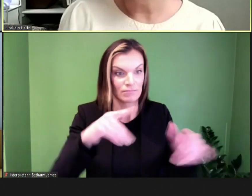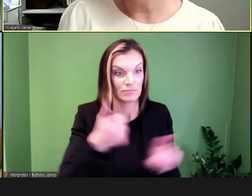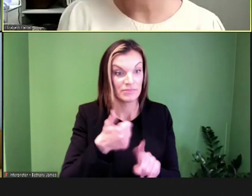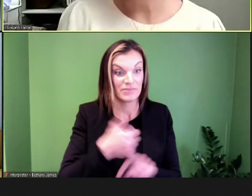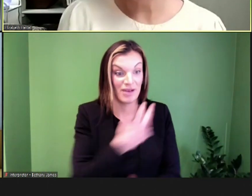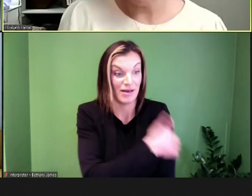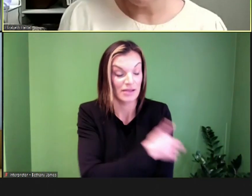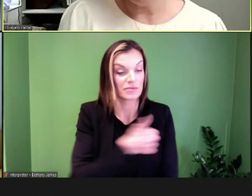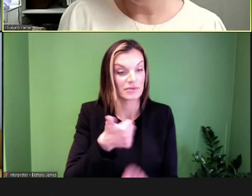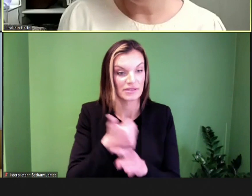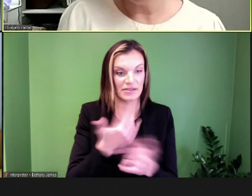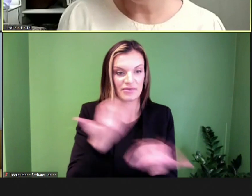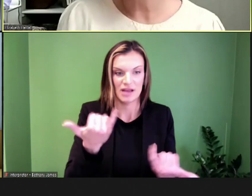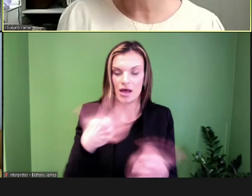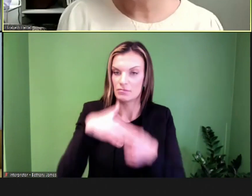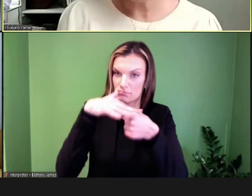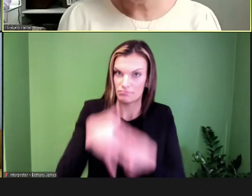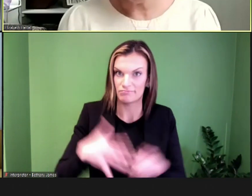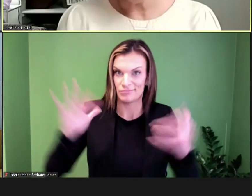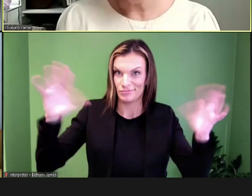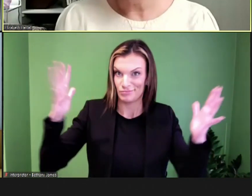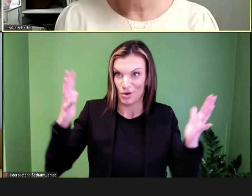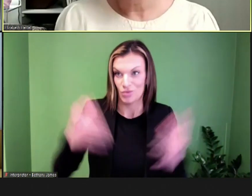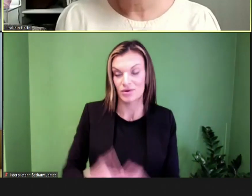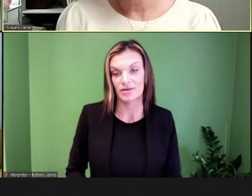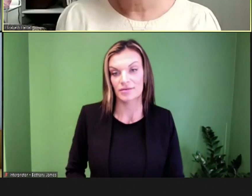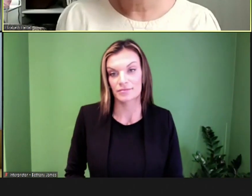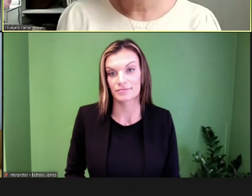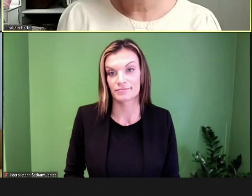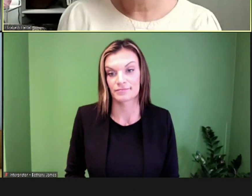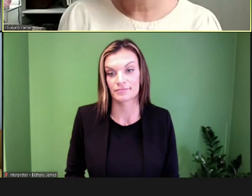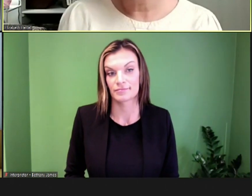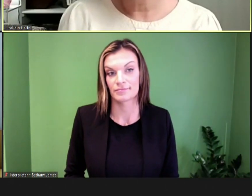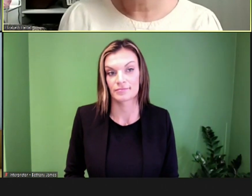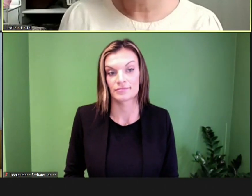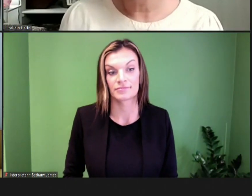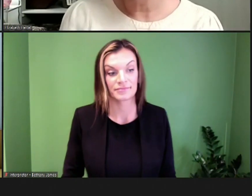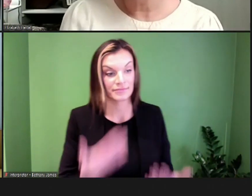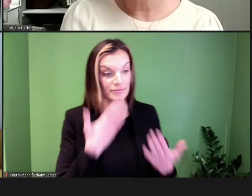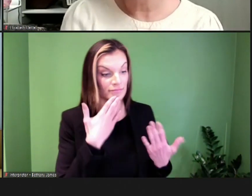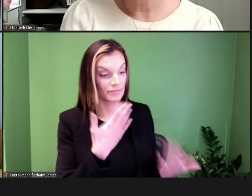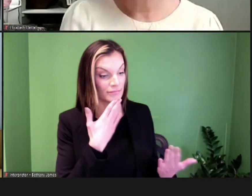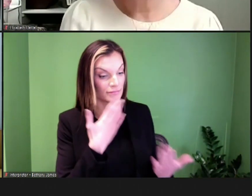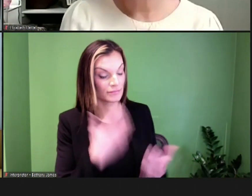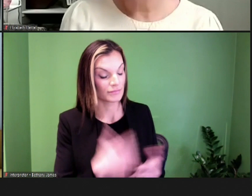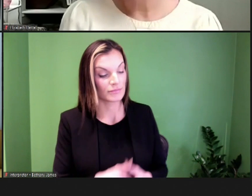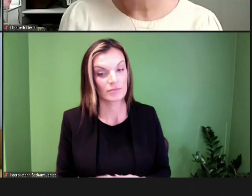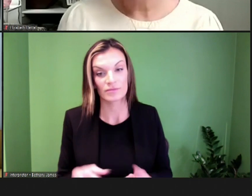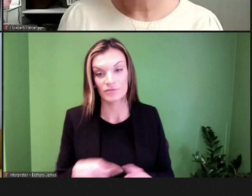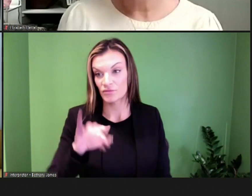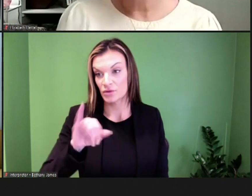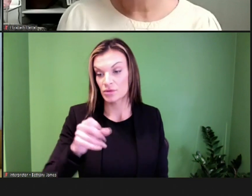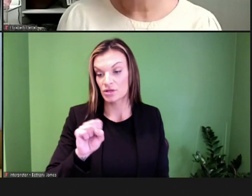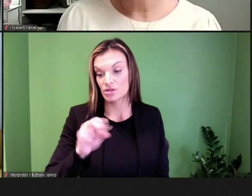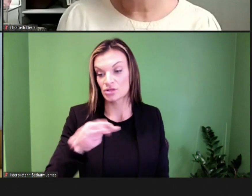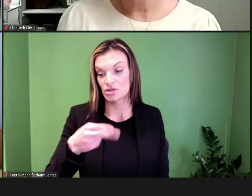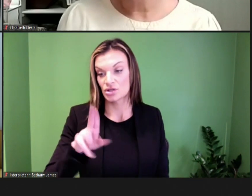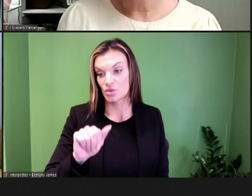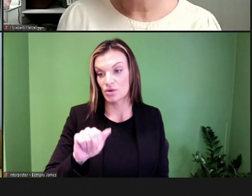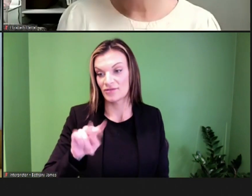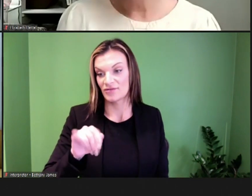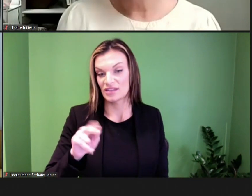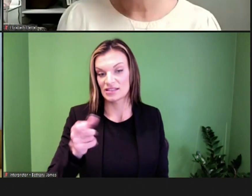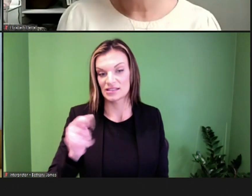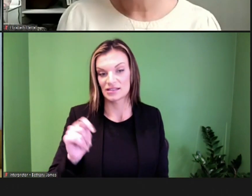under immense strain. Thank you. From Joshua Vinson from